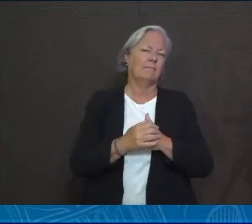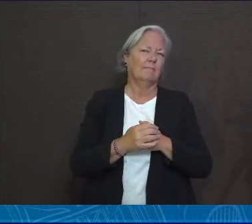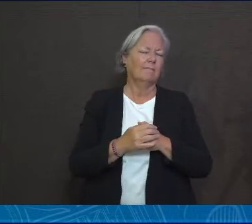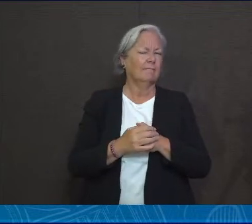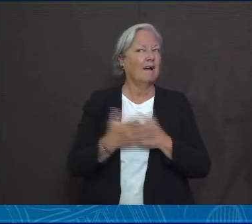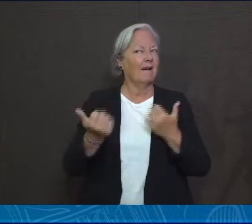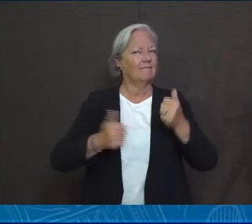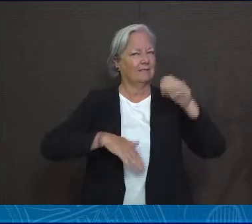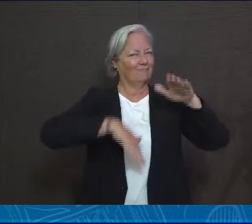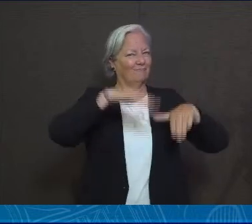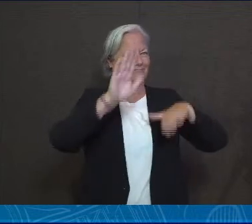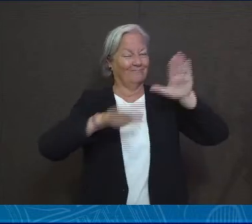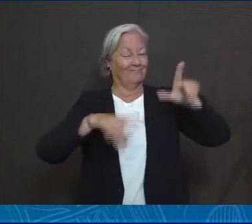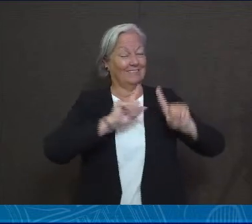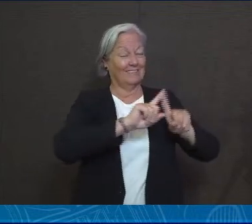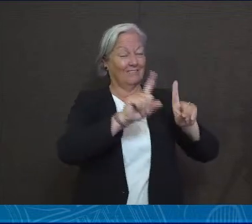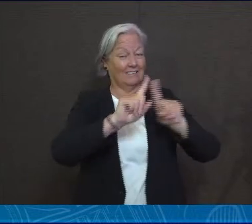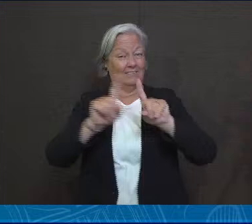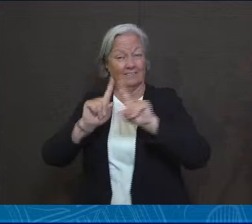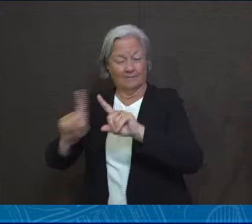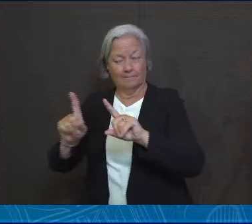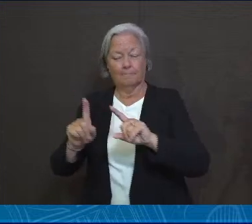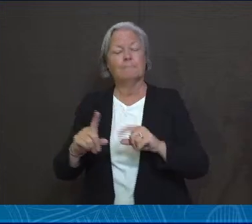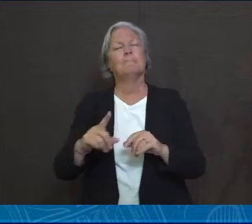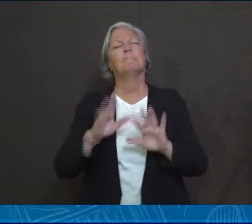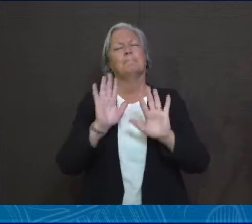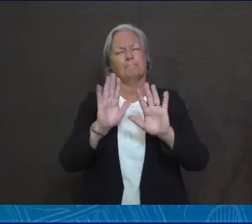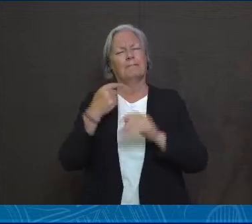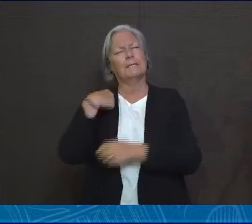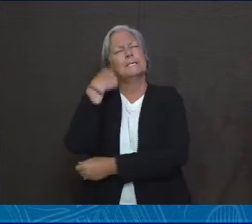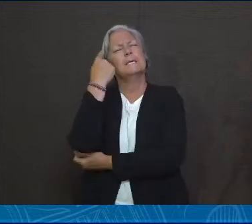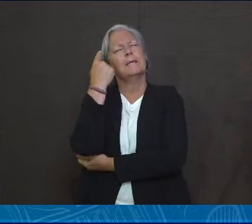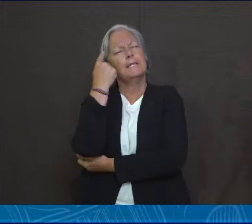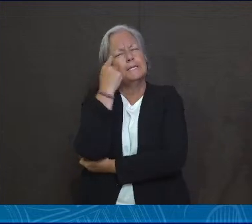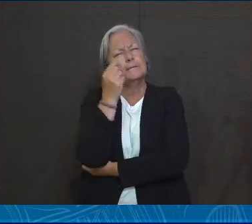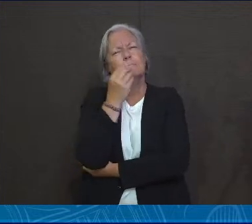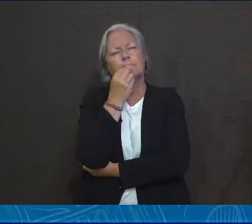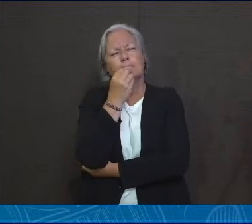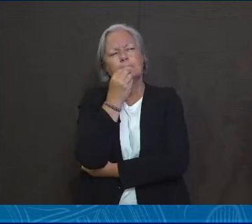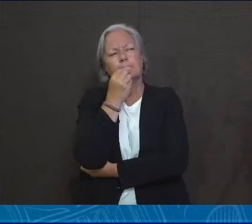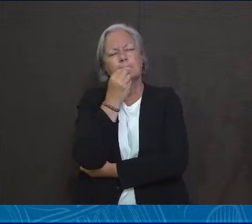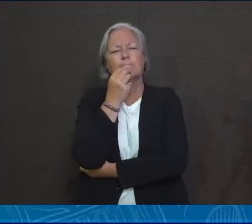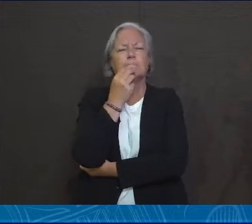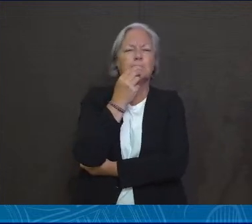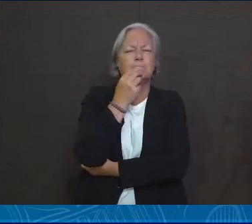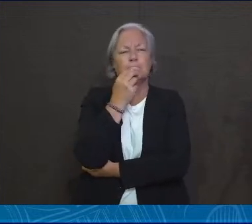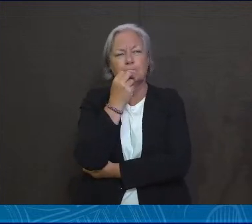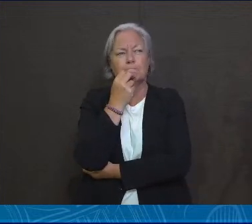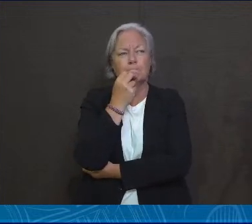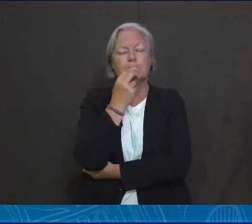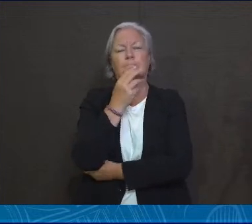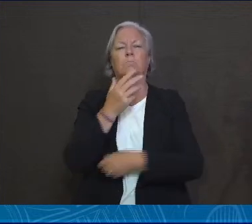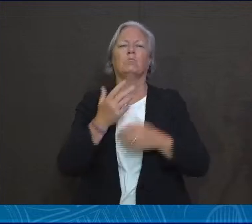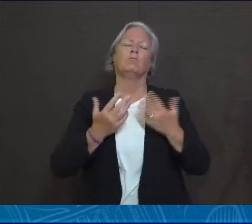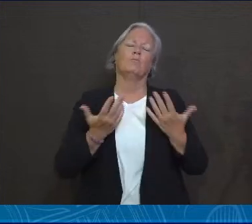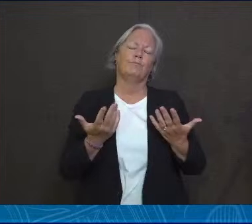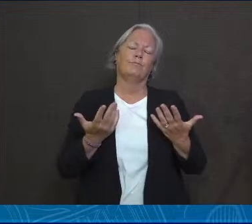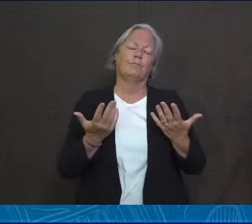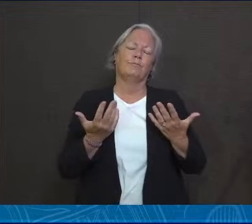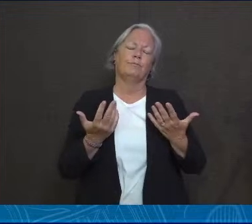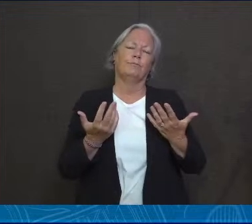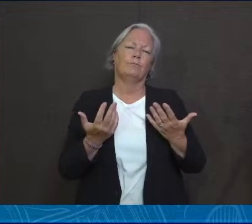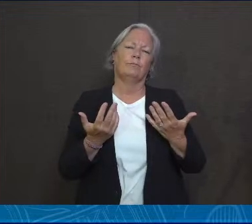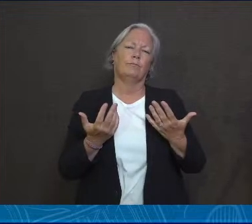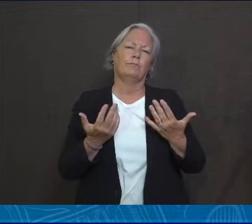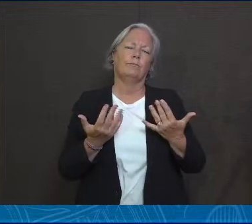Now, I'm thinking that is there, for example,